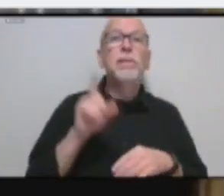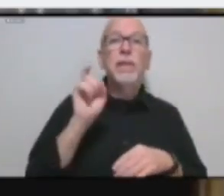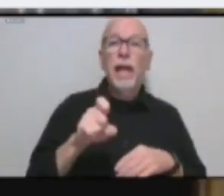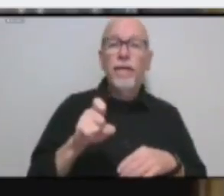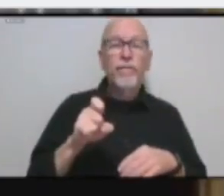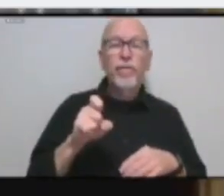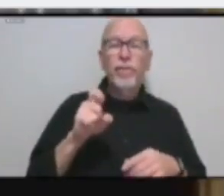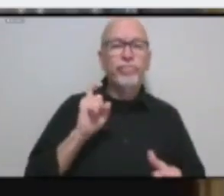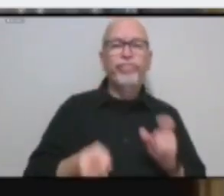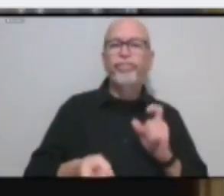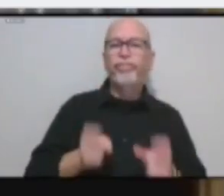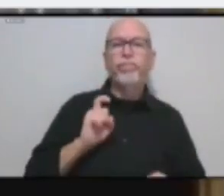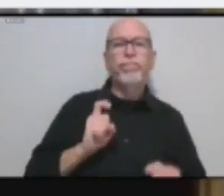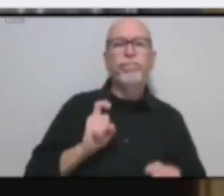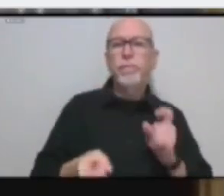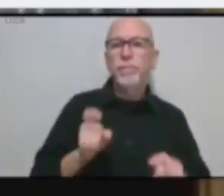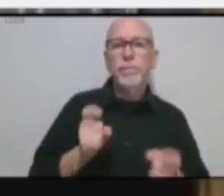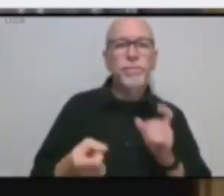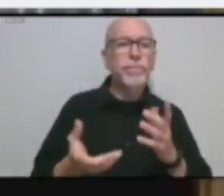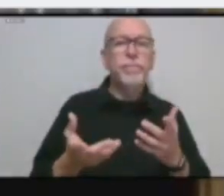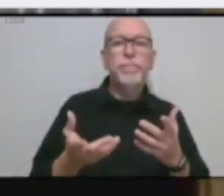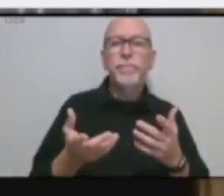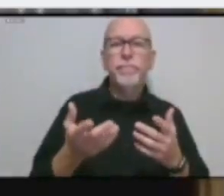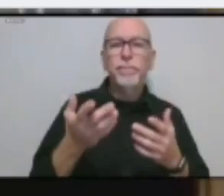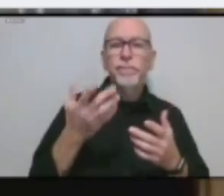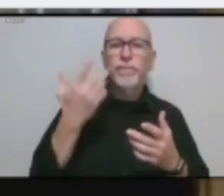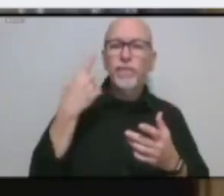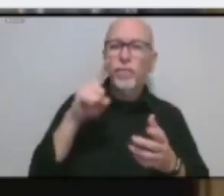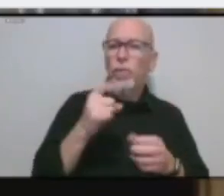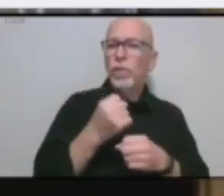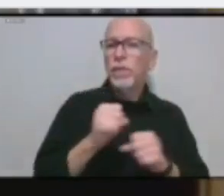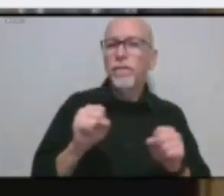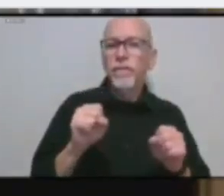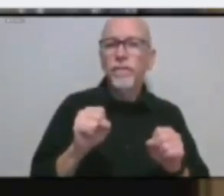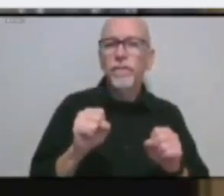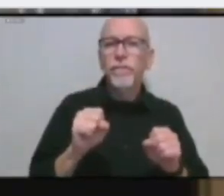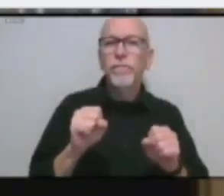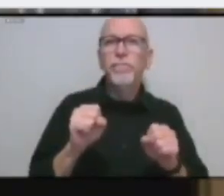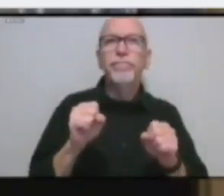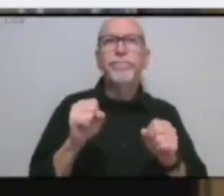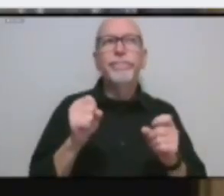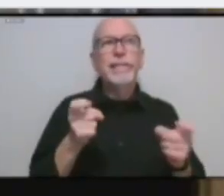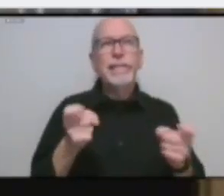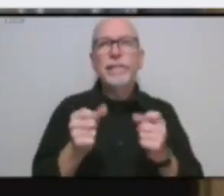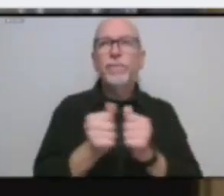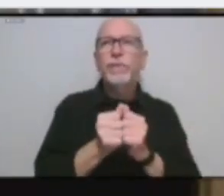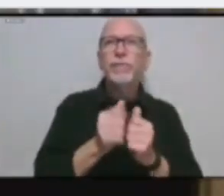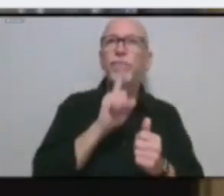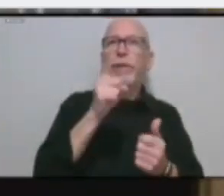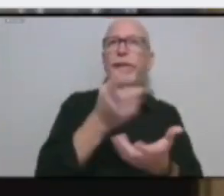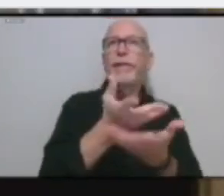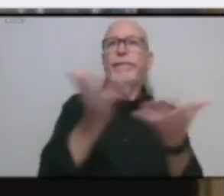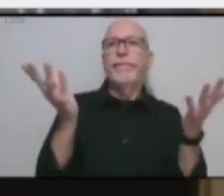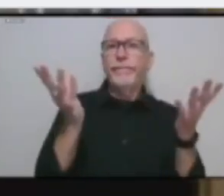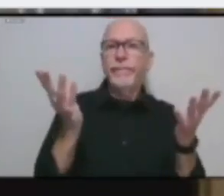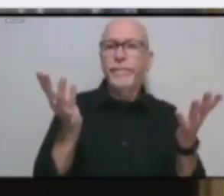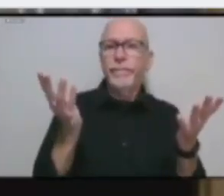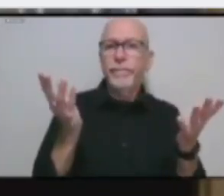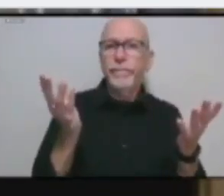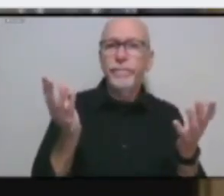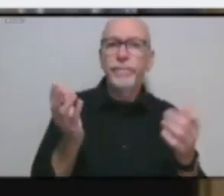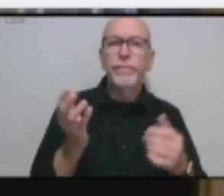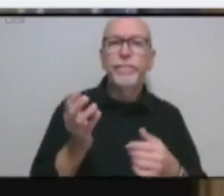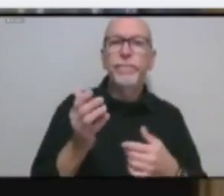adjust and make changes to safely deal with the reality of this